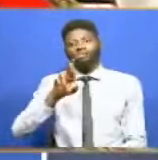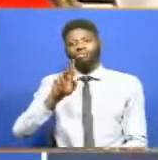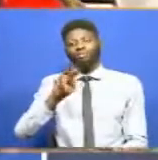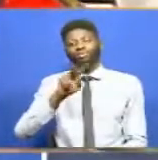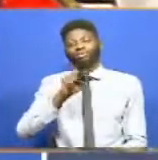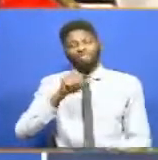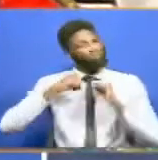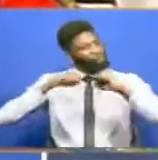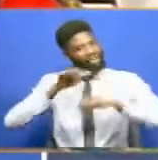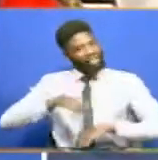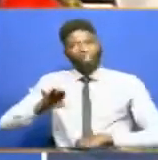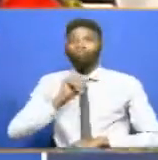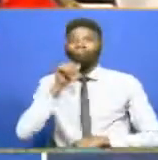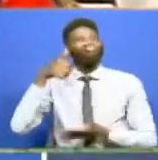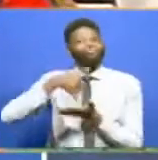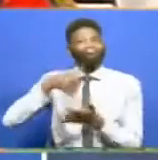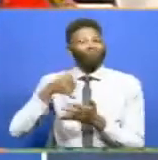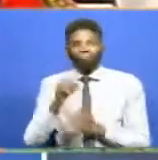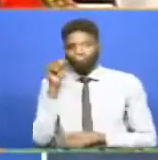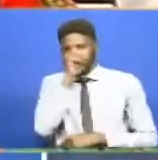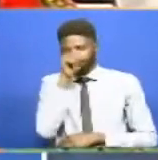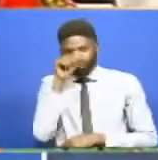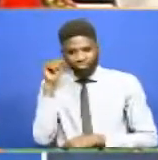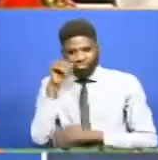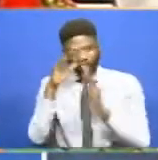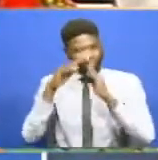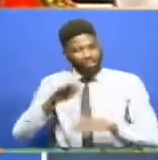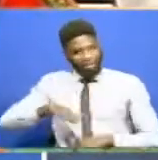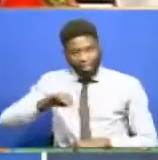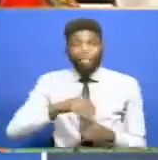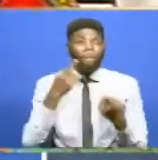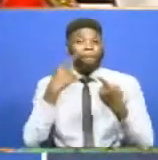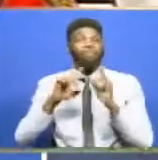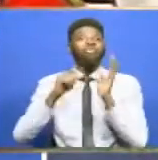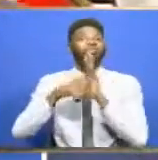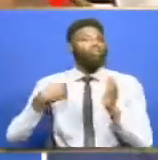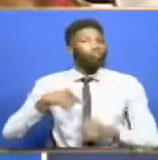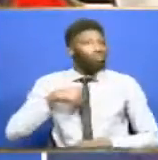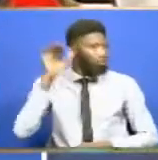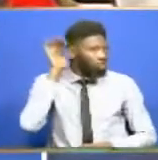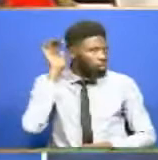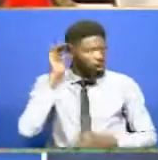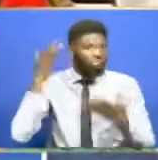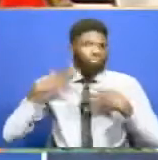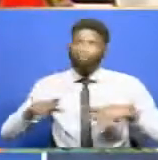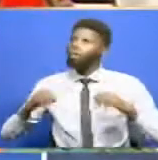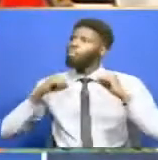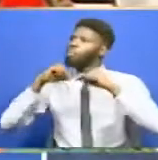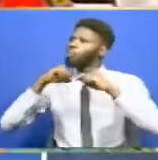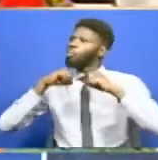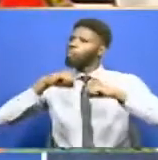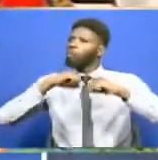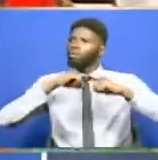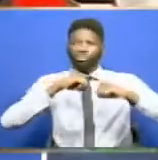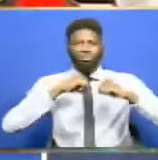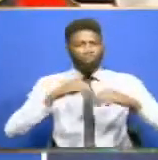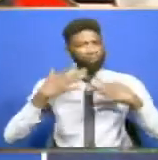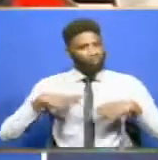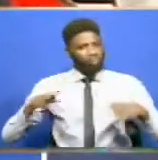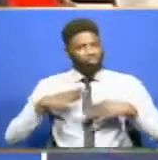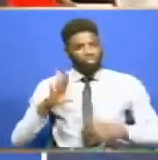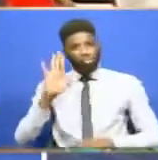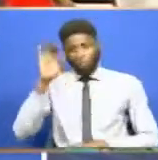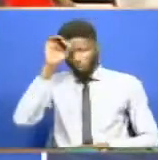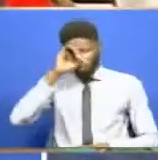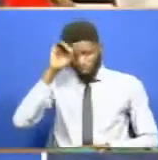not amongst us. Mm-hmm. But again, when we started hearing that prominent people whose opinion